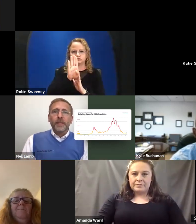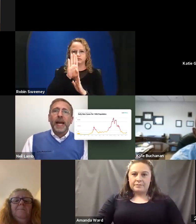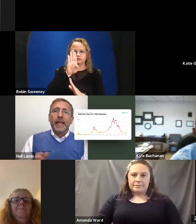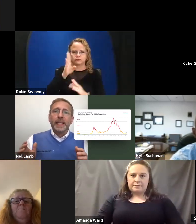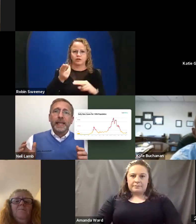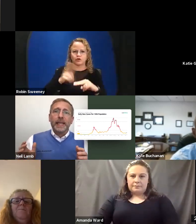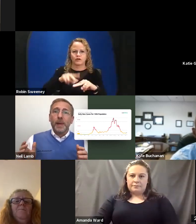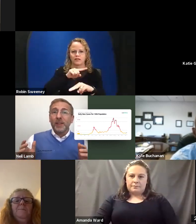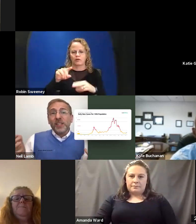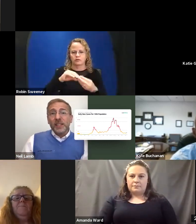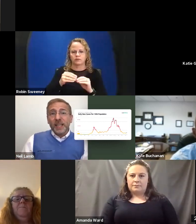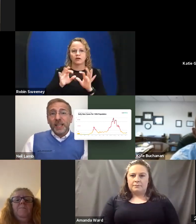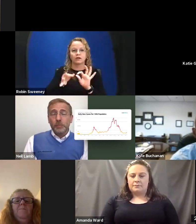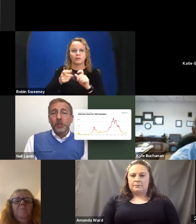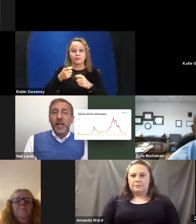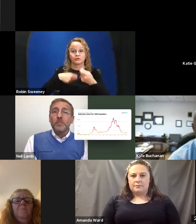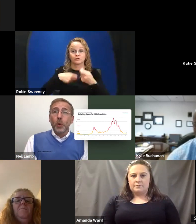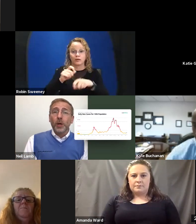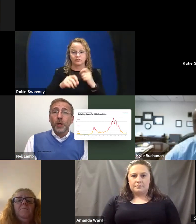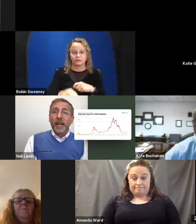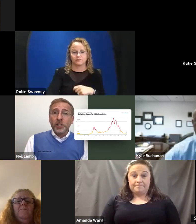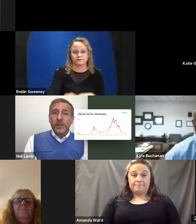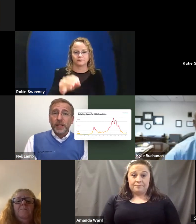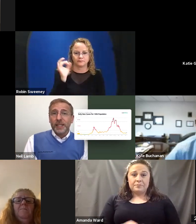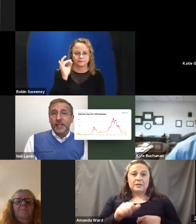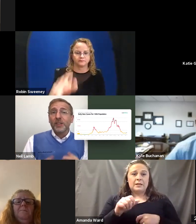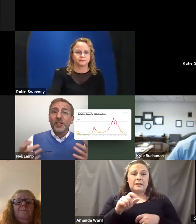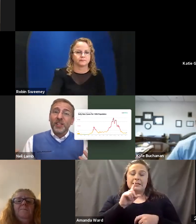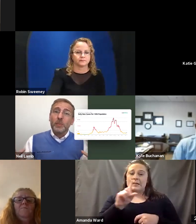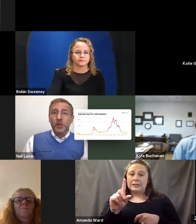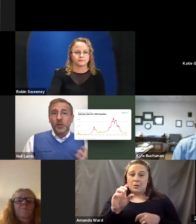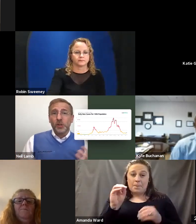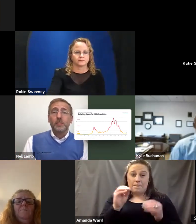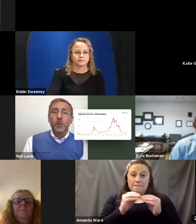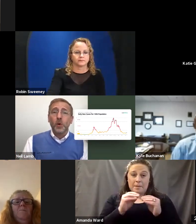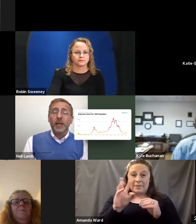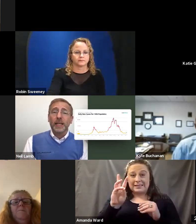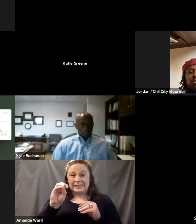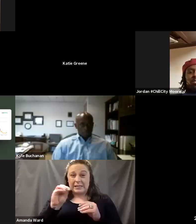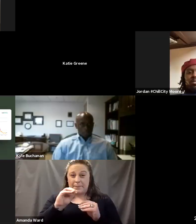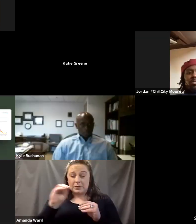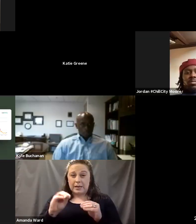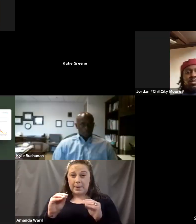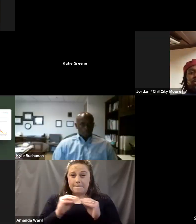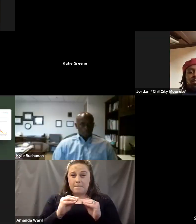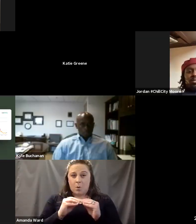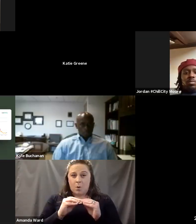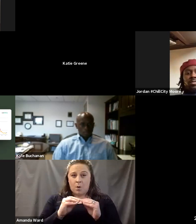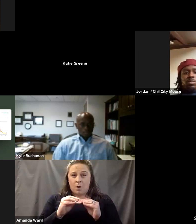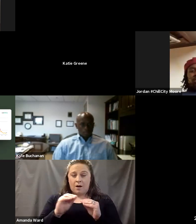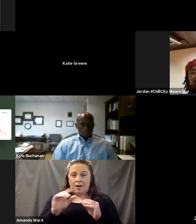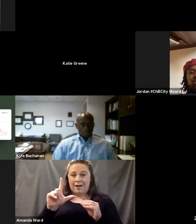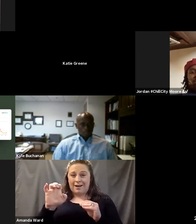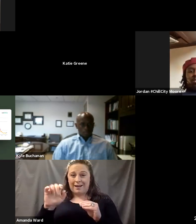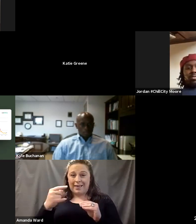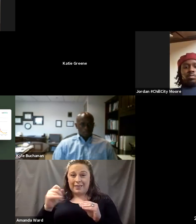numbers. And it is about 60 to 70% more infectious. It's about 60% more lethal in